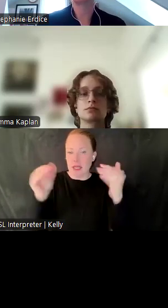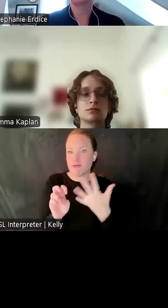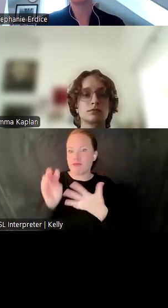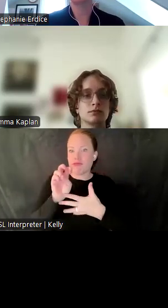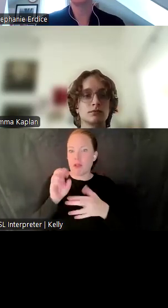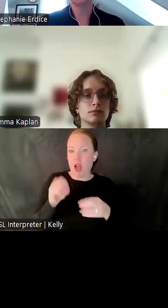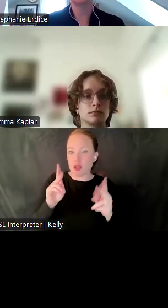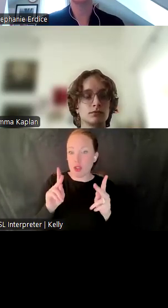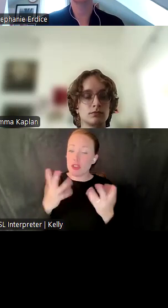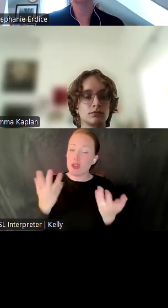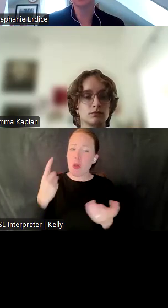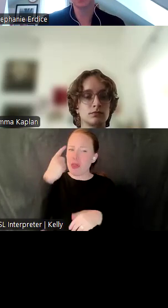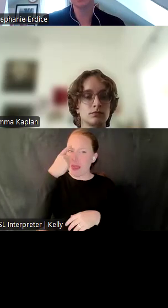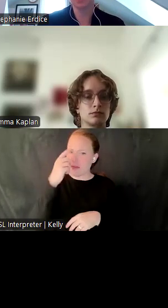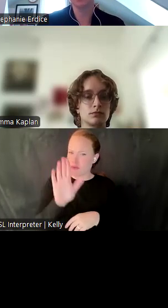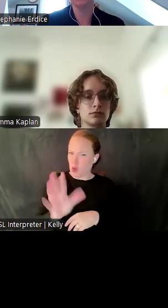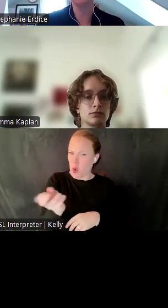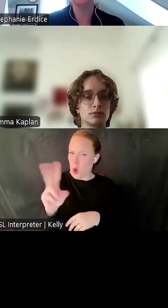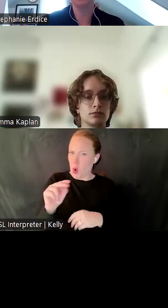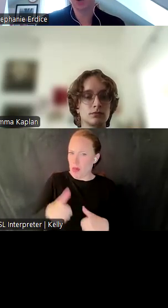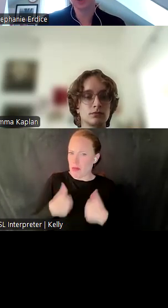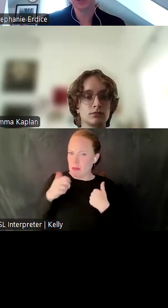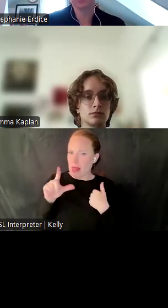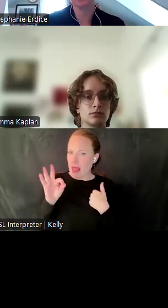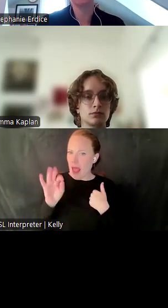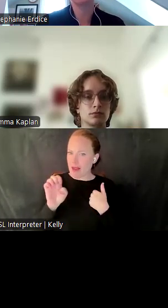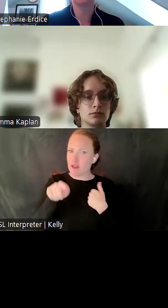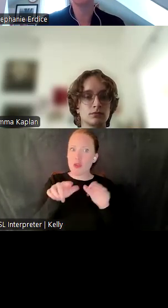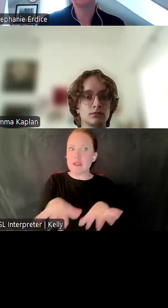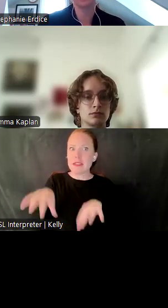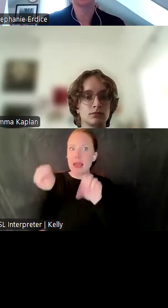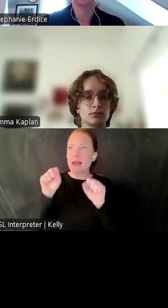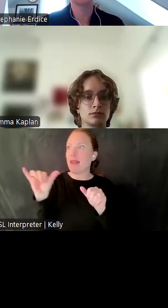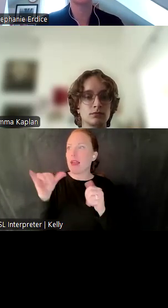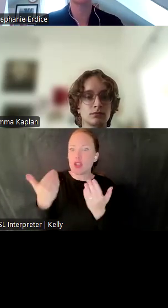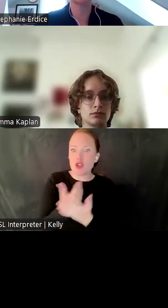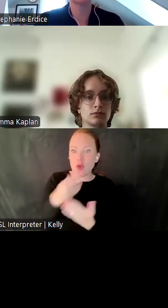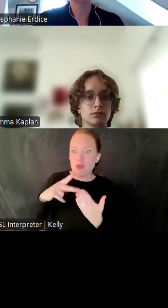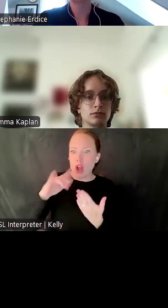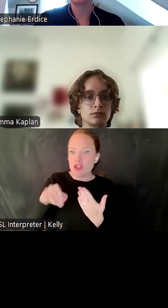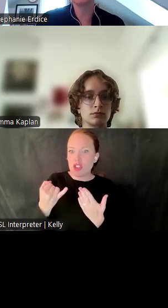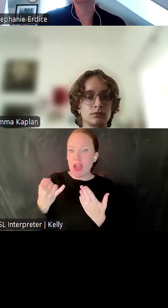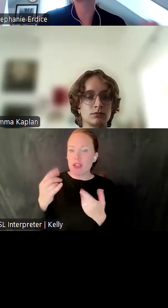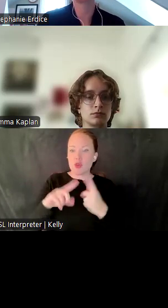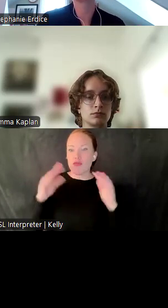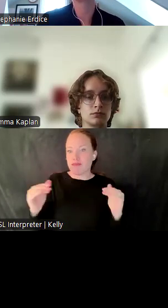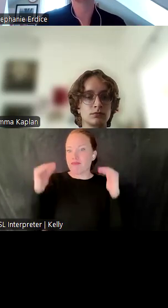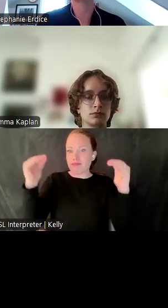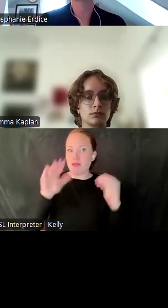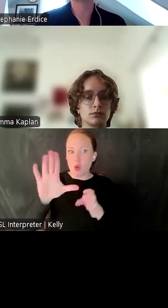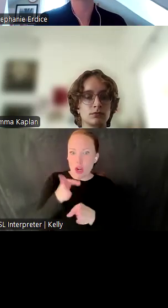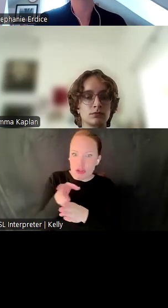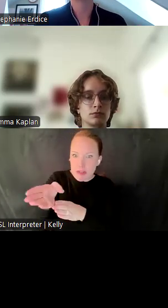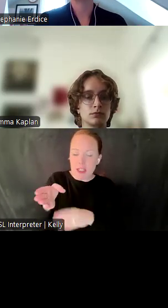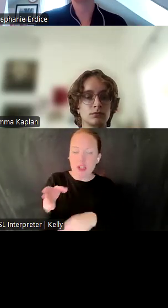own life when you've had the ability to take on a new project that was going to help advance your career, or attend a training,